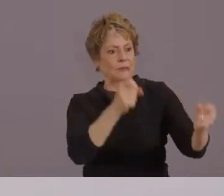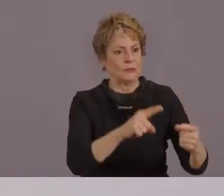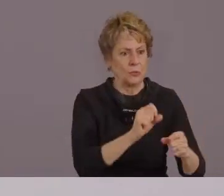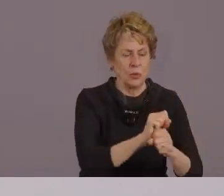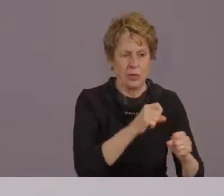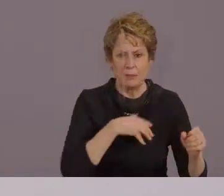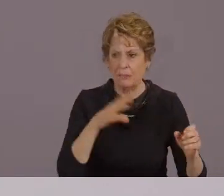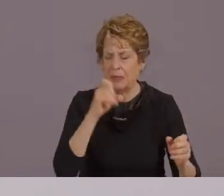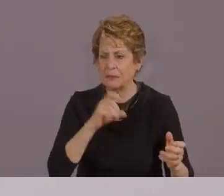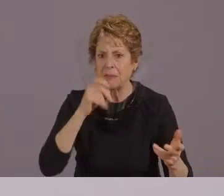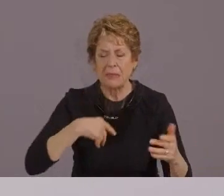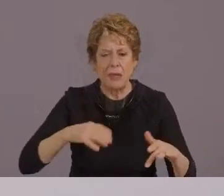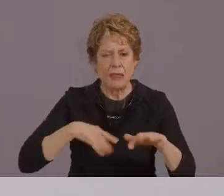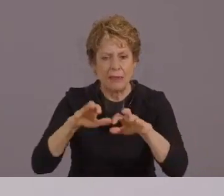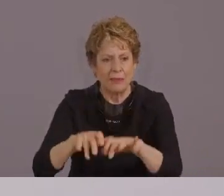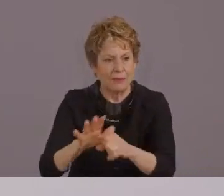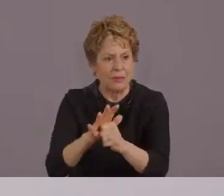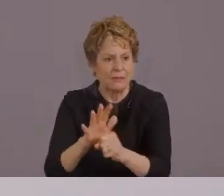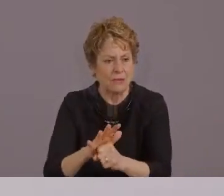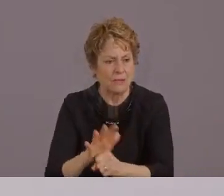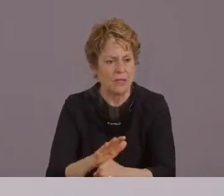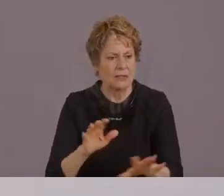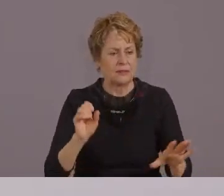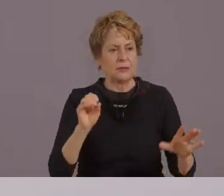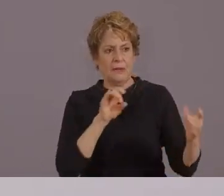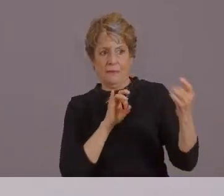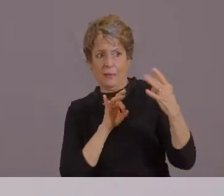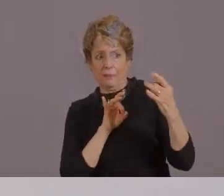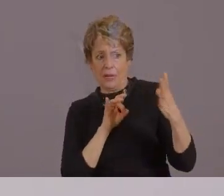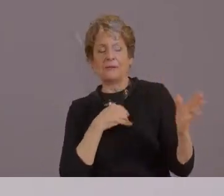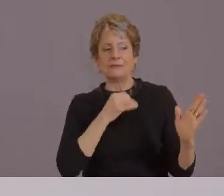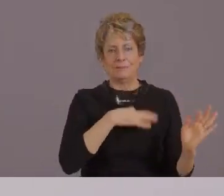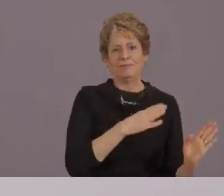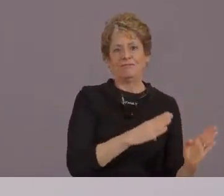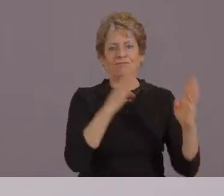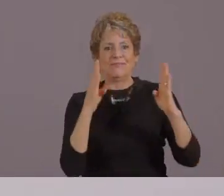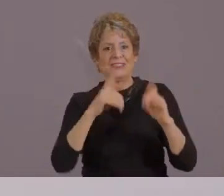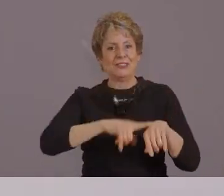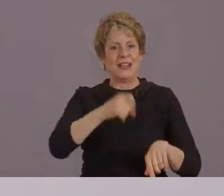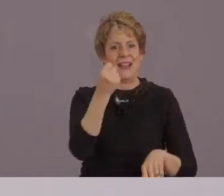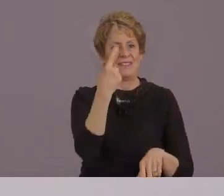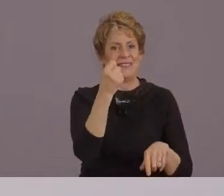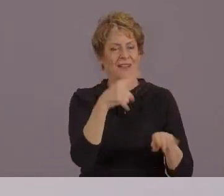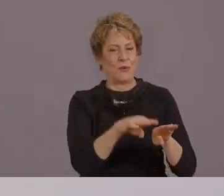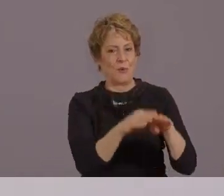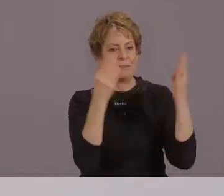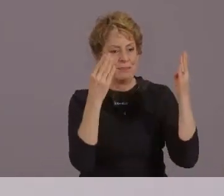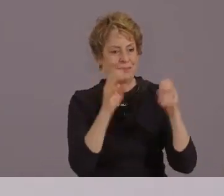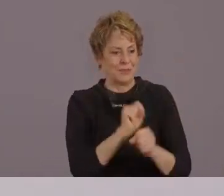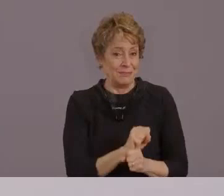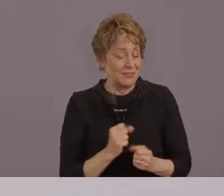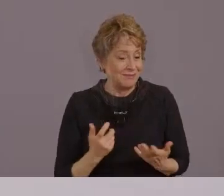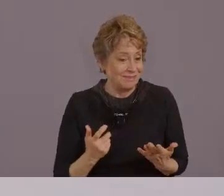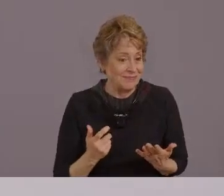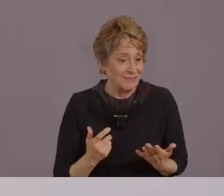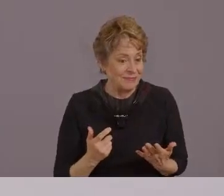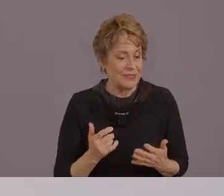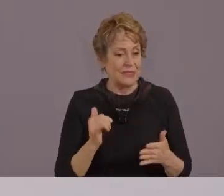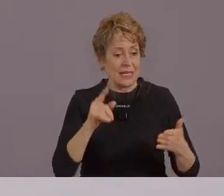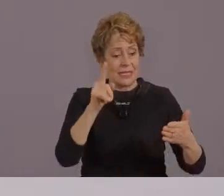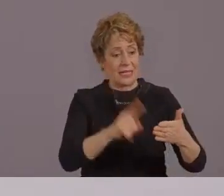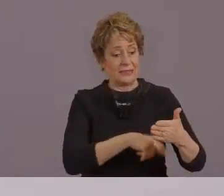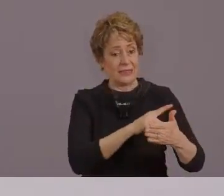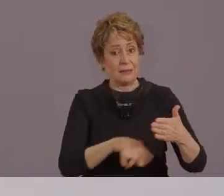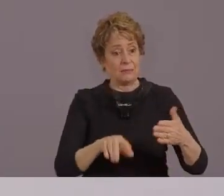do release them at the call center. But if you watch, the cancellations and stuff will still show up when